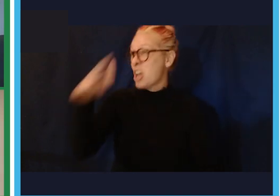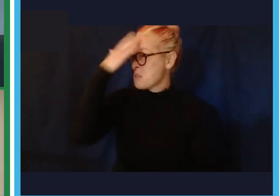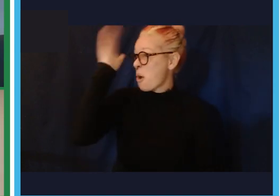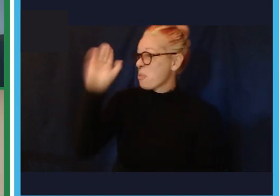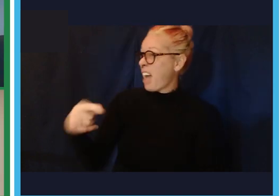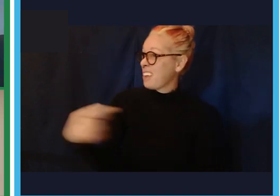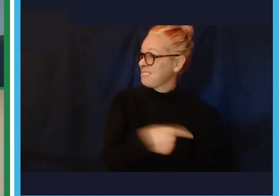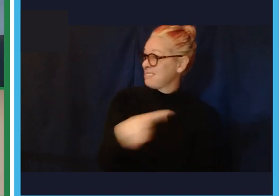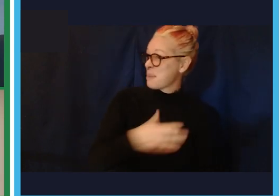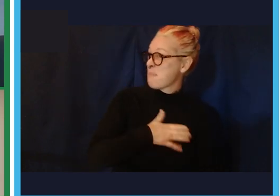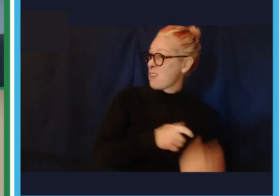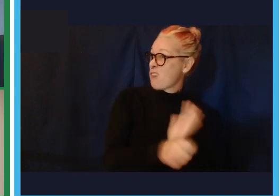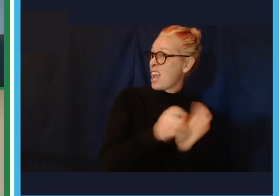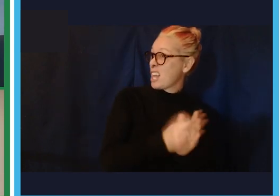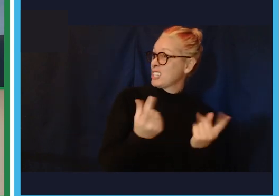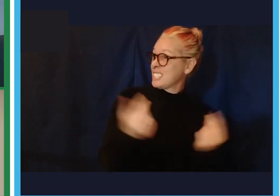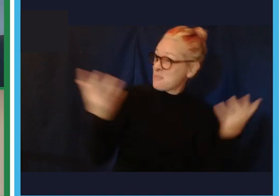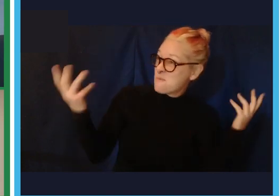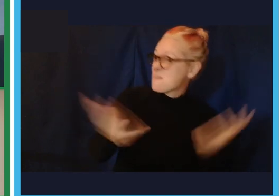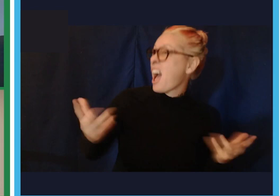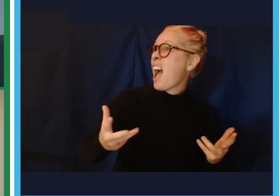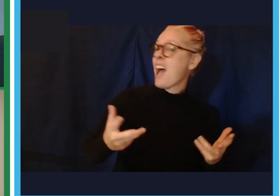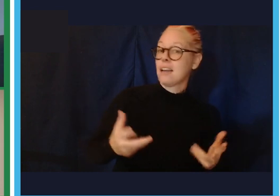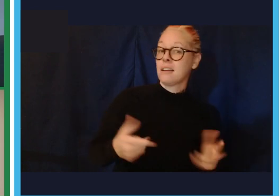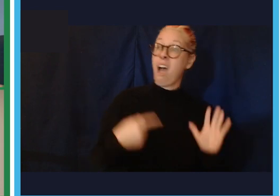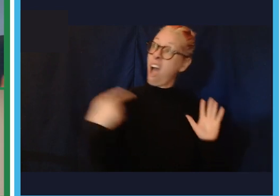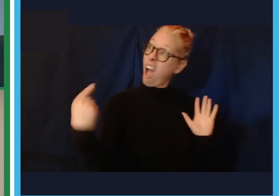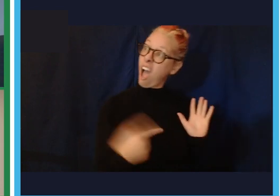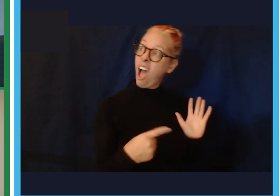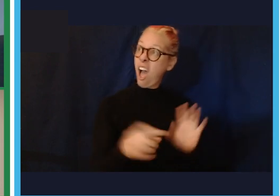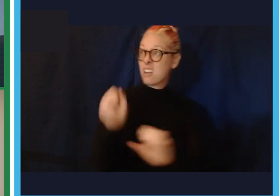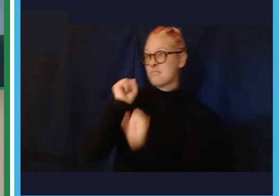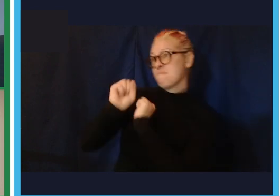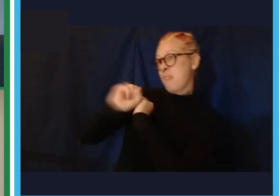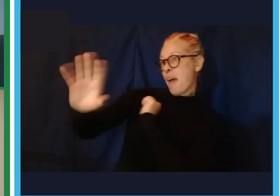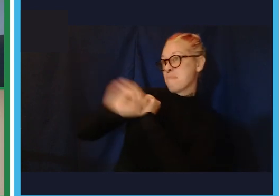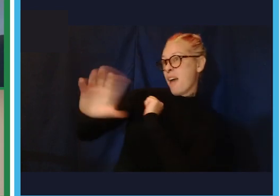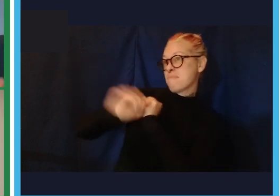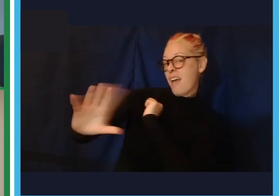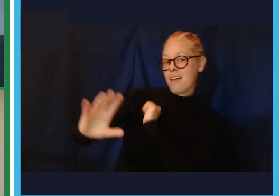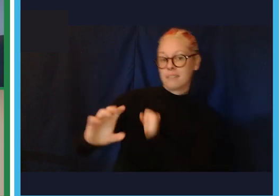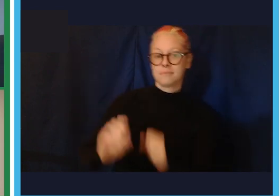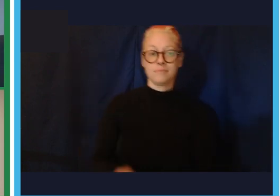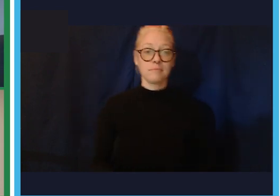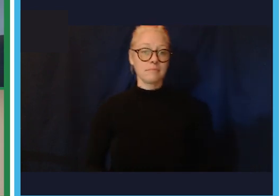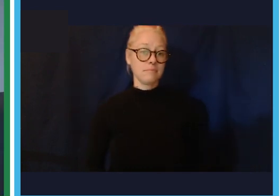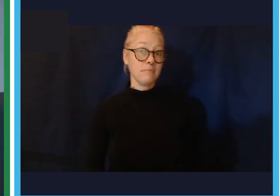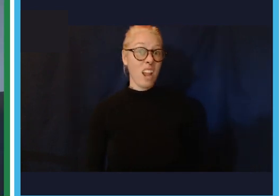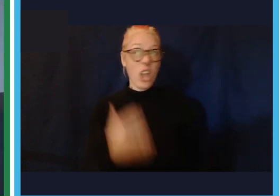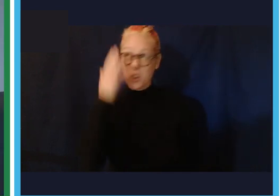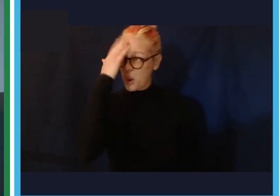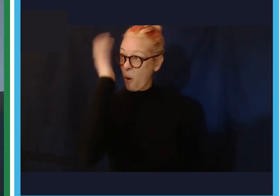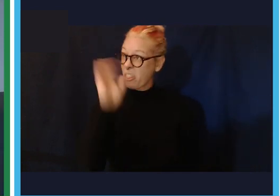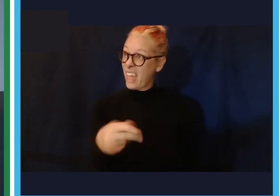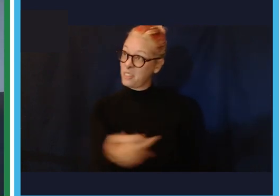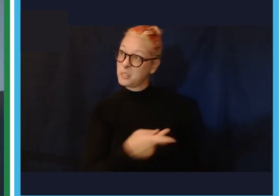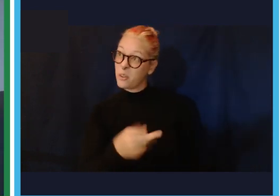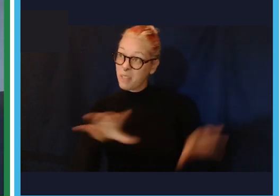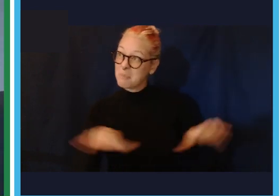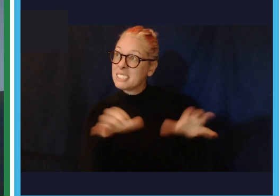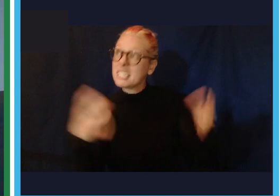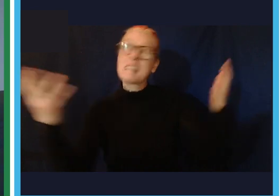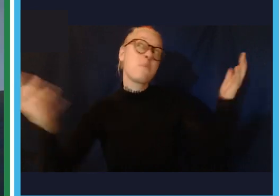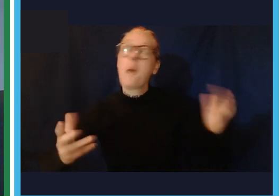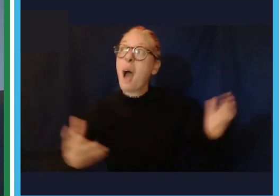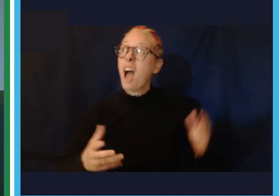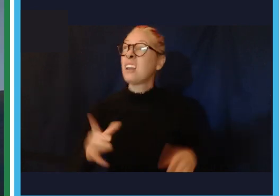what he's writing about and stuff like that? And that just makes it a joy, you know? So it's